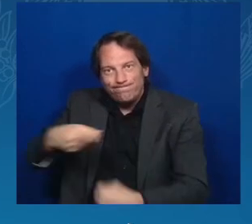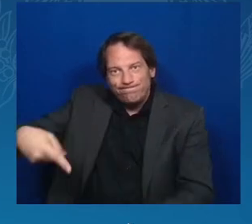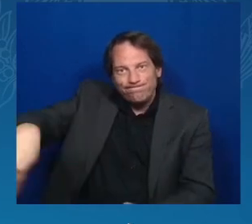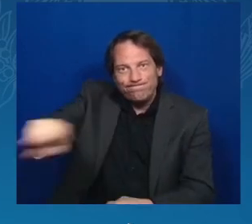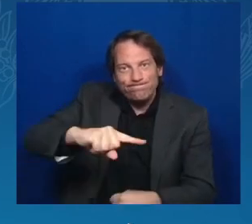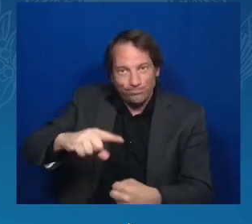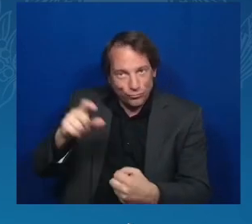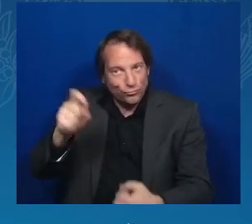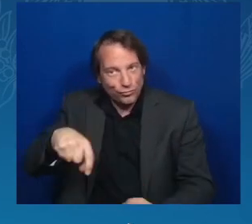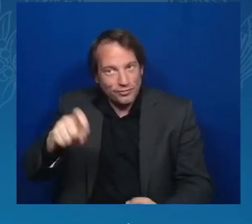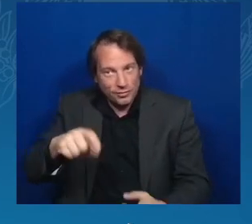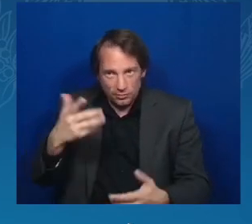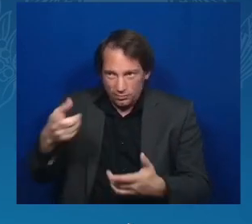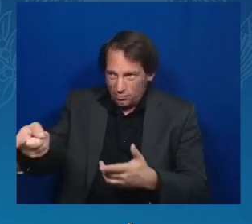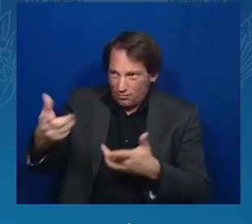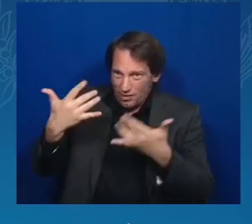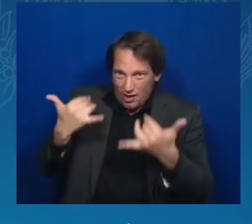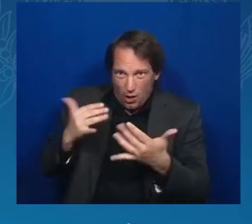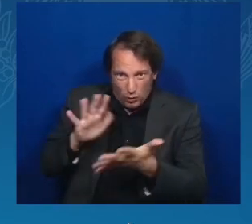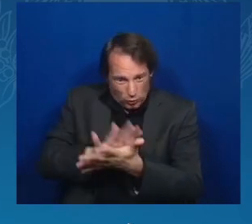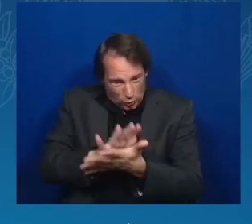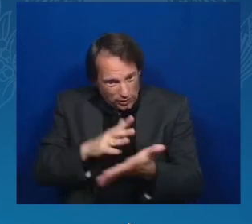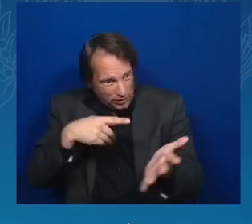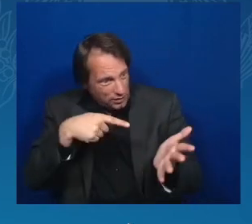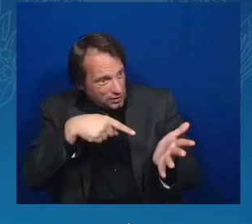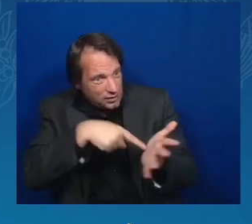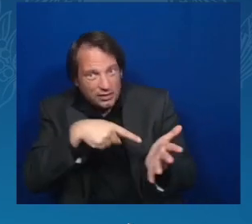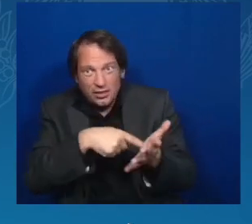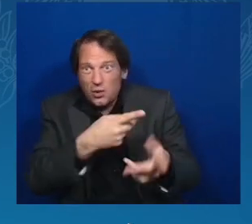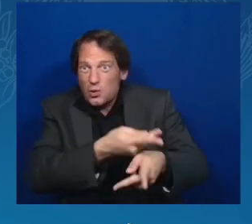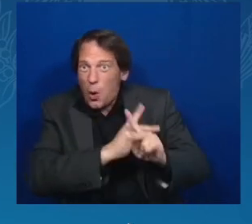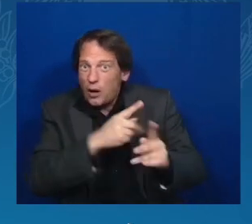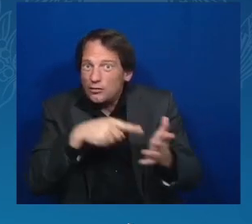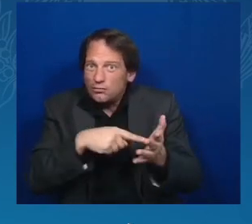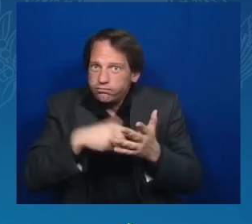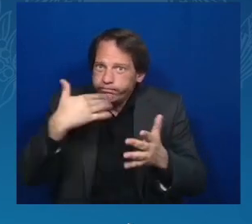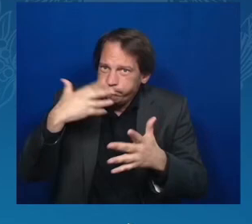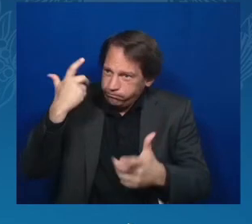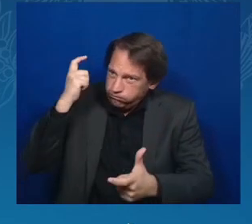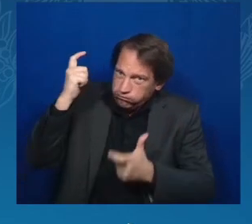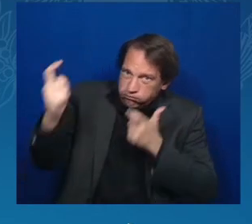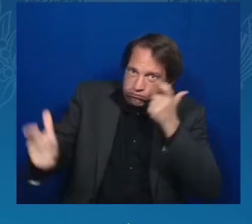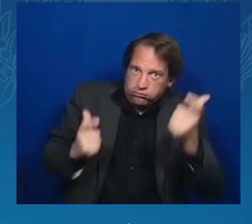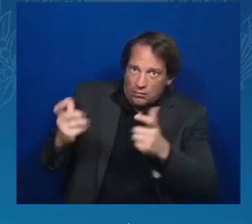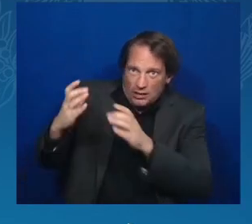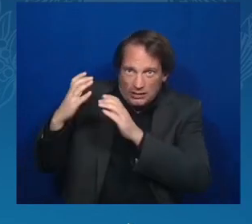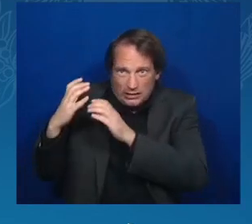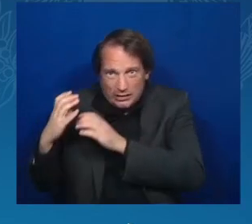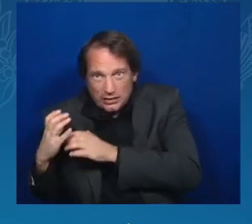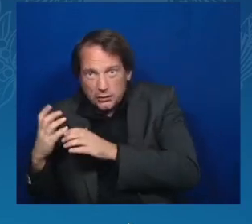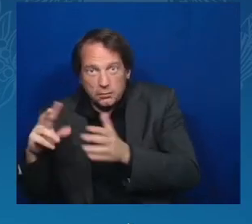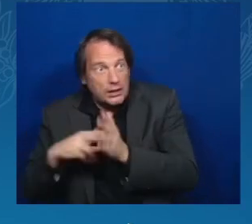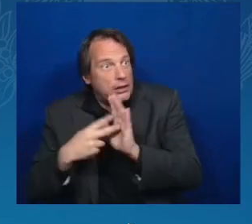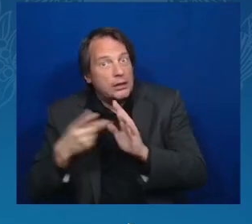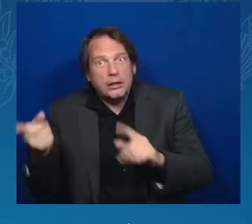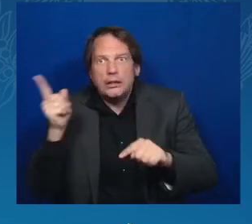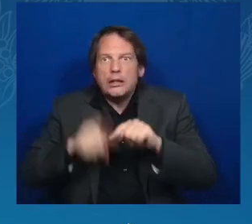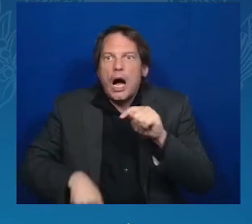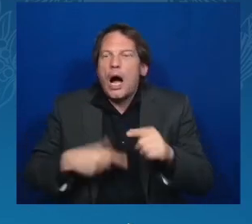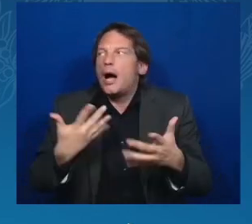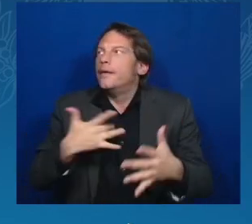month stress-free, prevents them, in many cases, from being able to buy a home or even start a